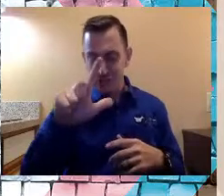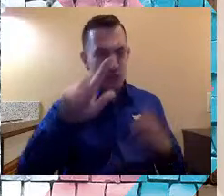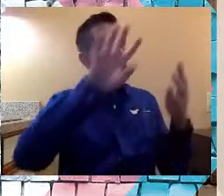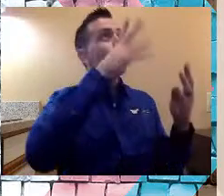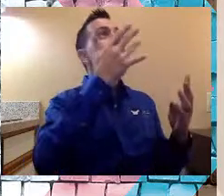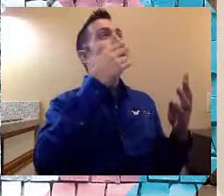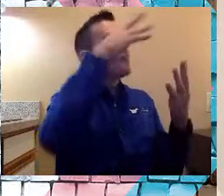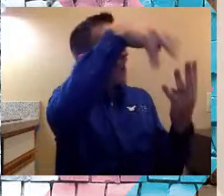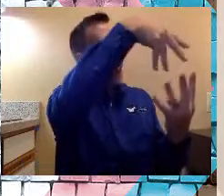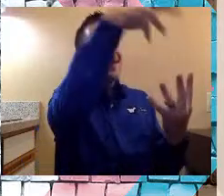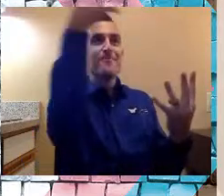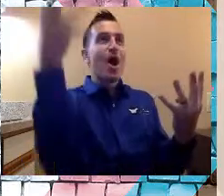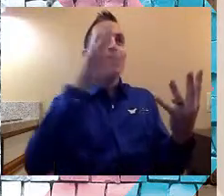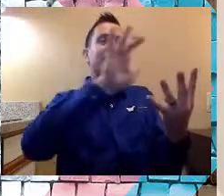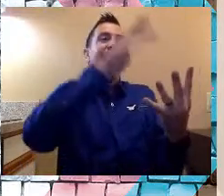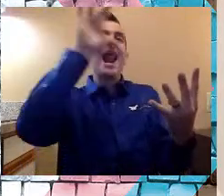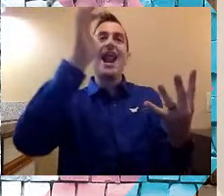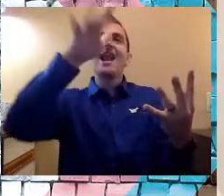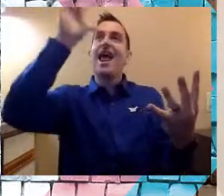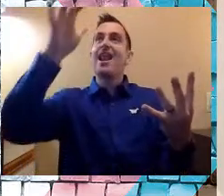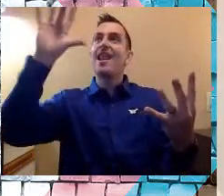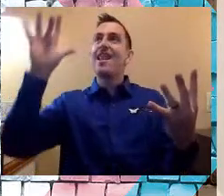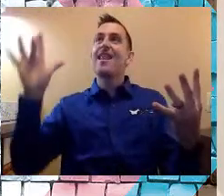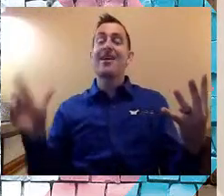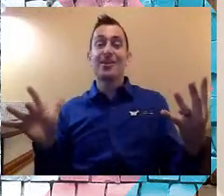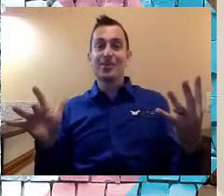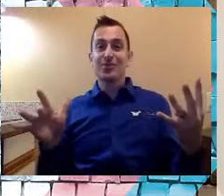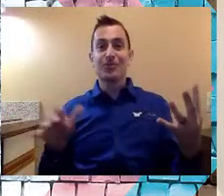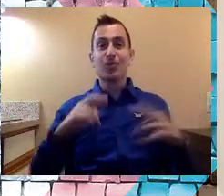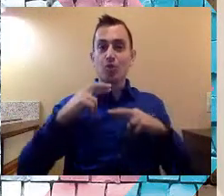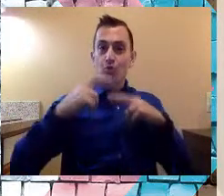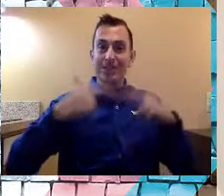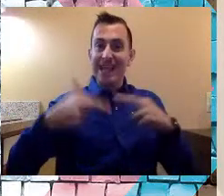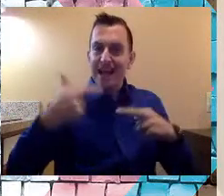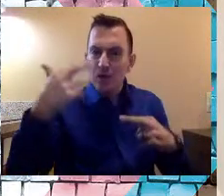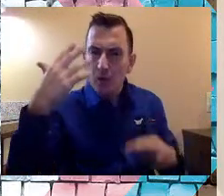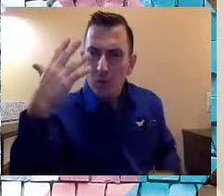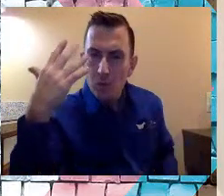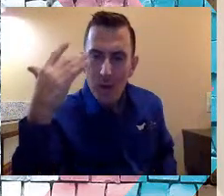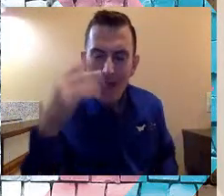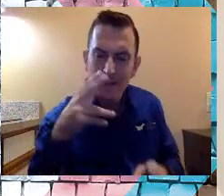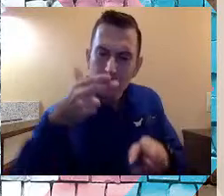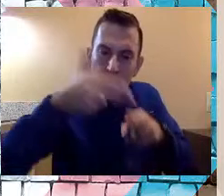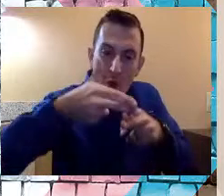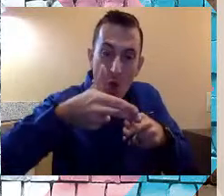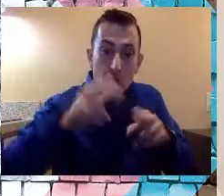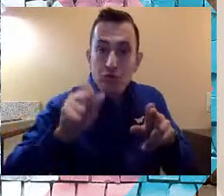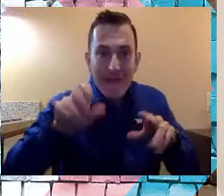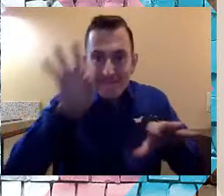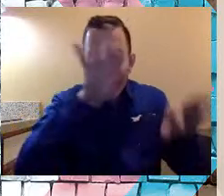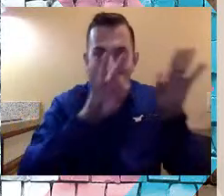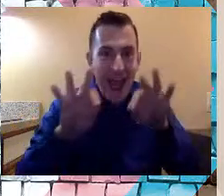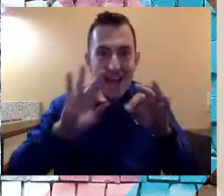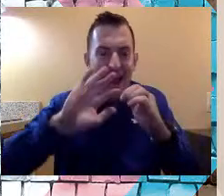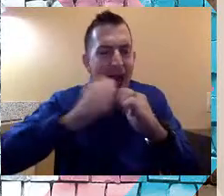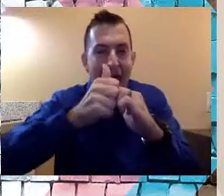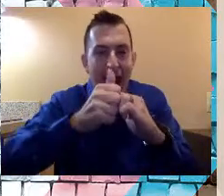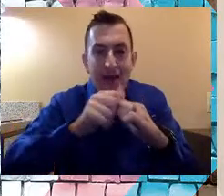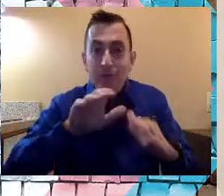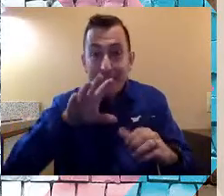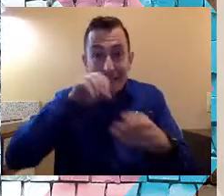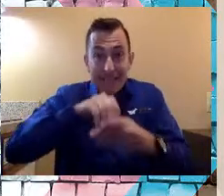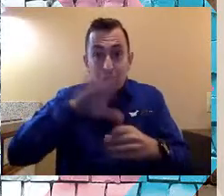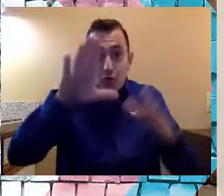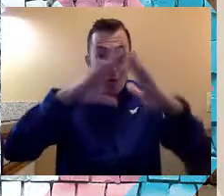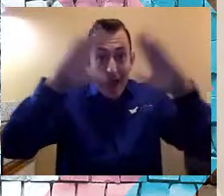Here's mine. Why I call them recycled is because you can find the stuff you need to make this anywhere in your house. All you have to